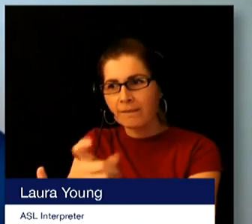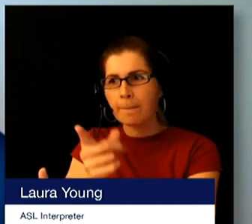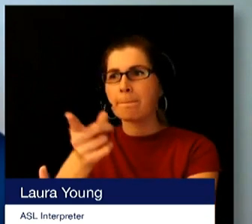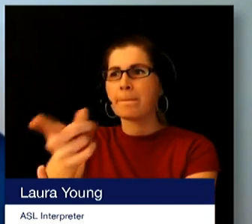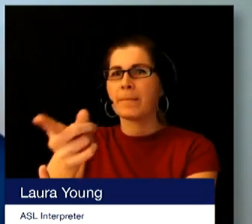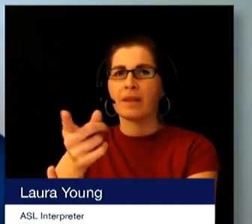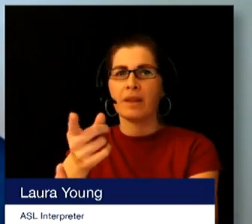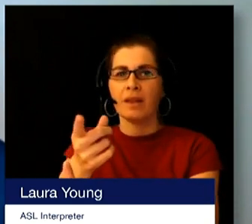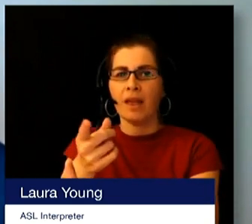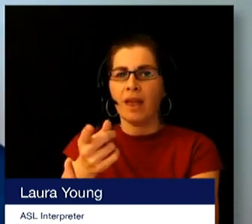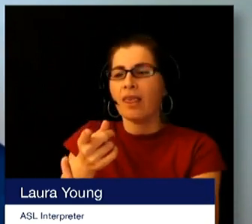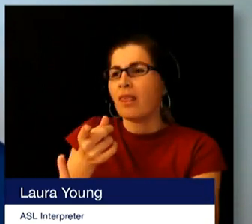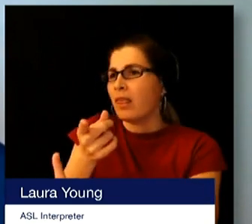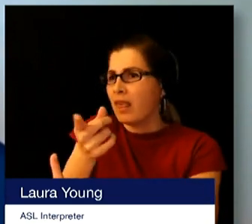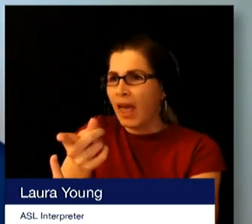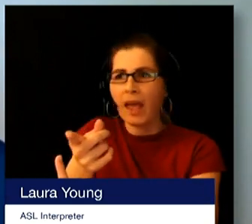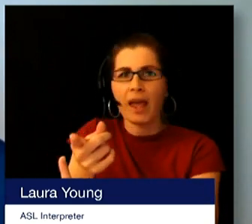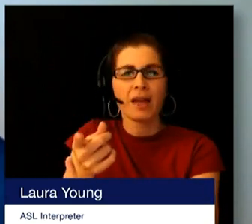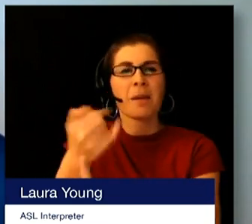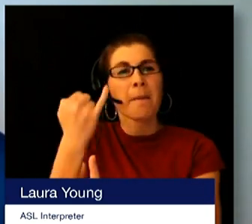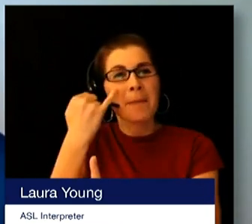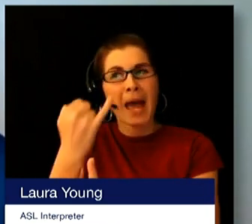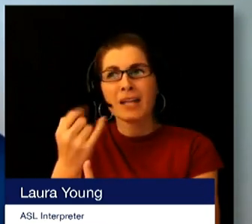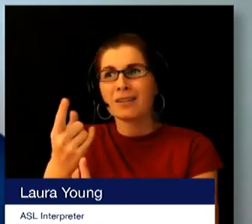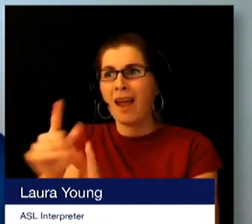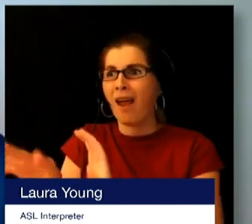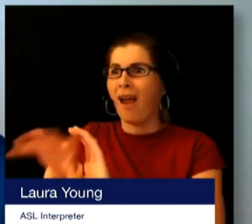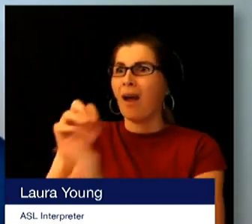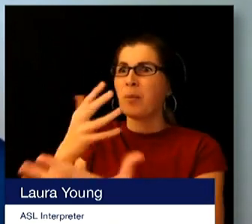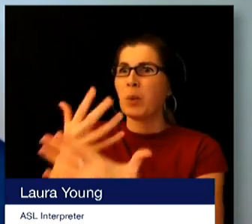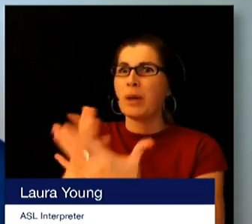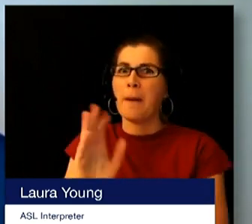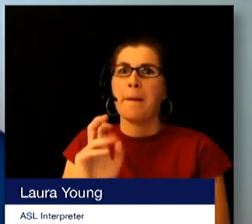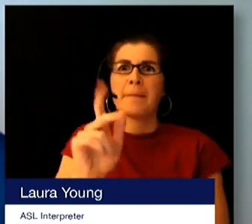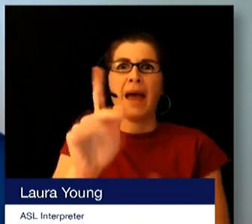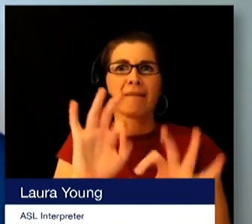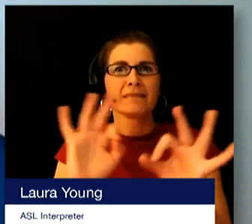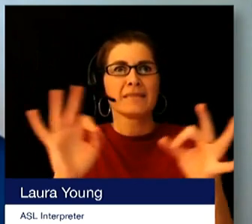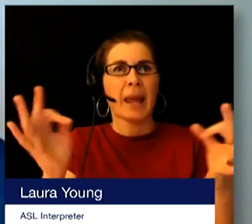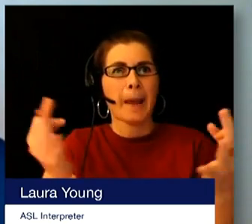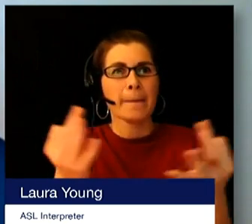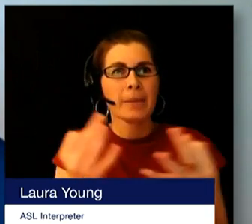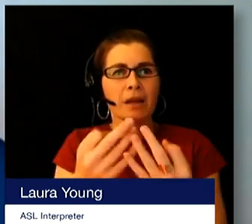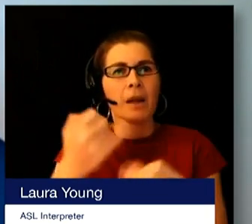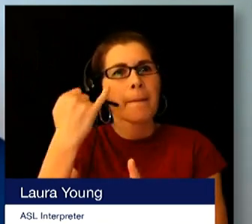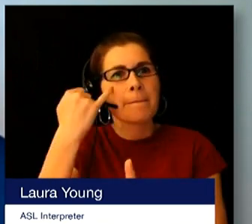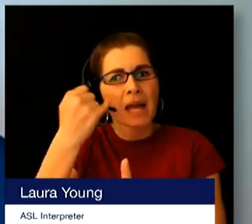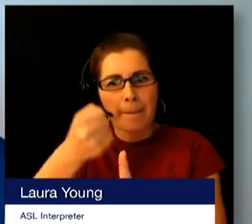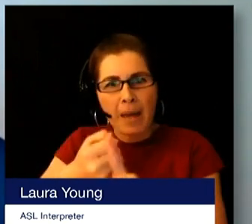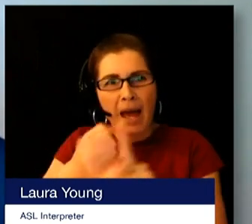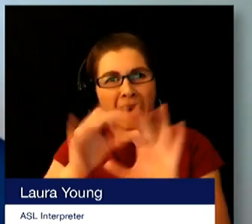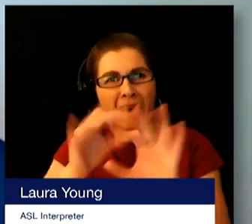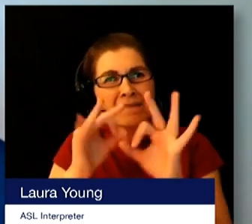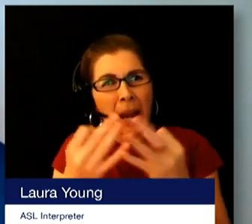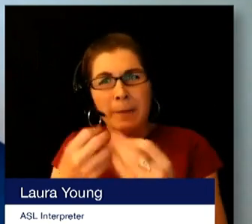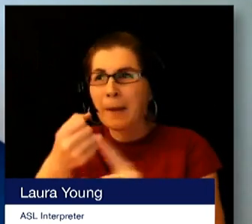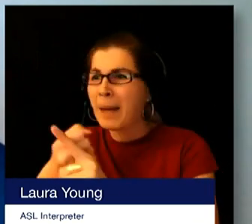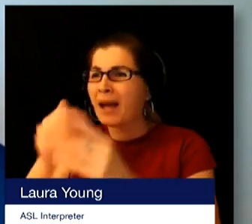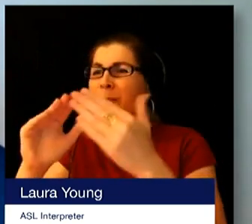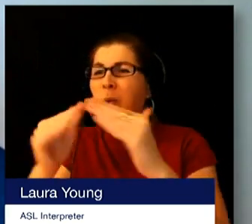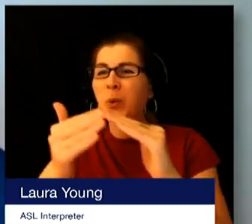to be reunited with their family and the impact that will have on that specific family and their community when he or she